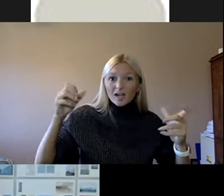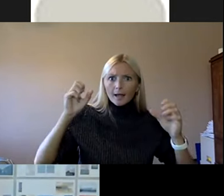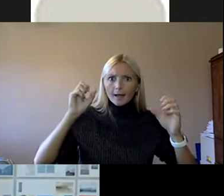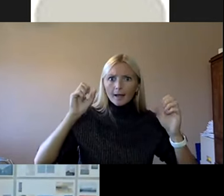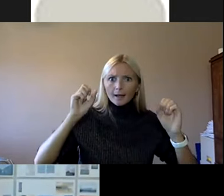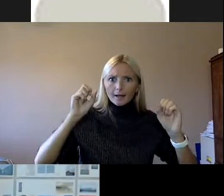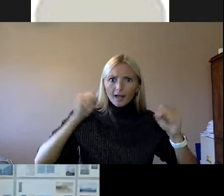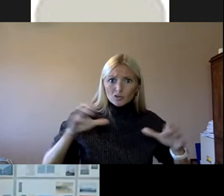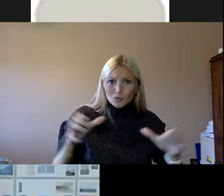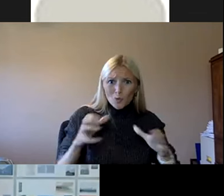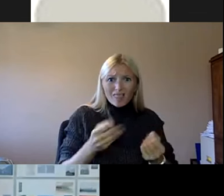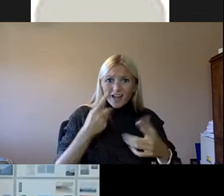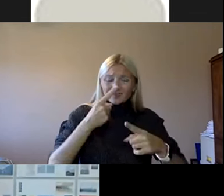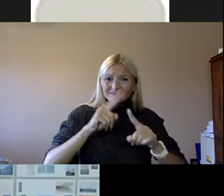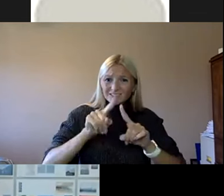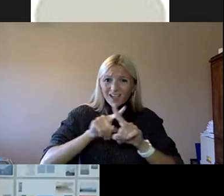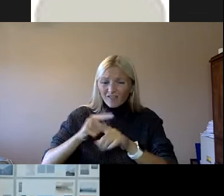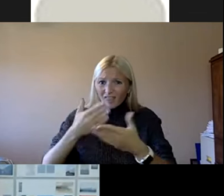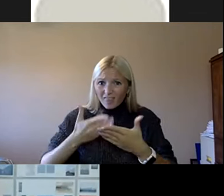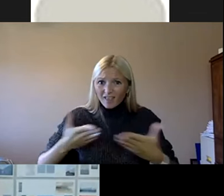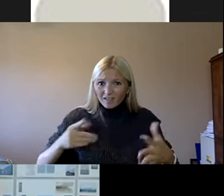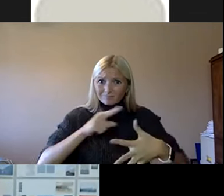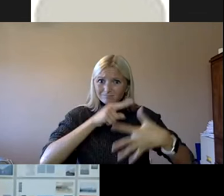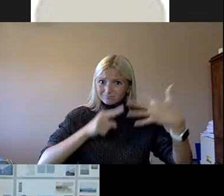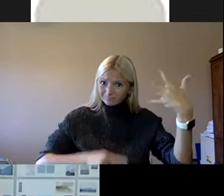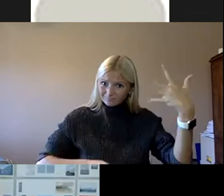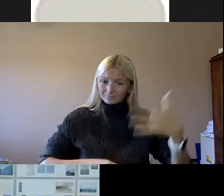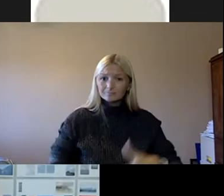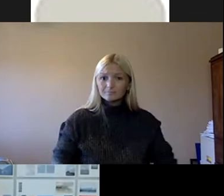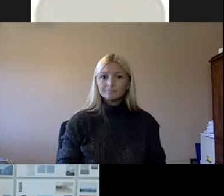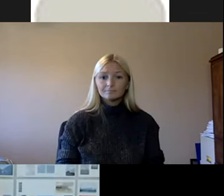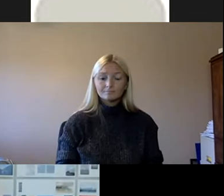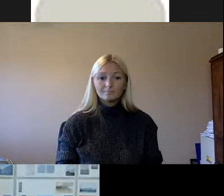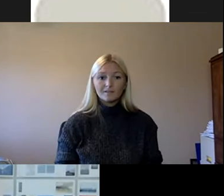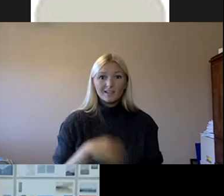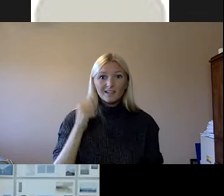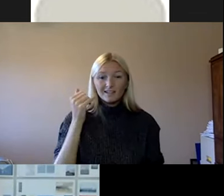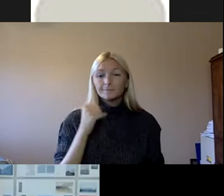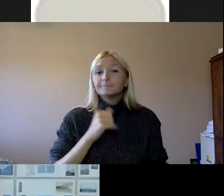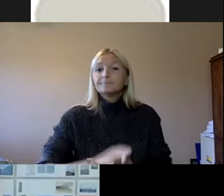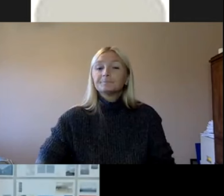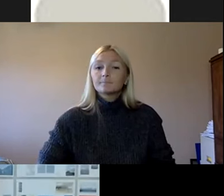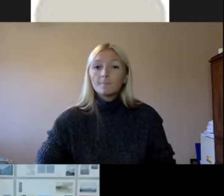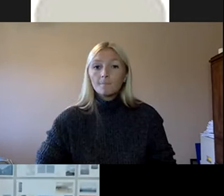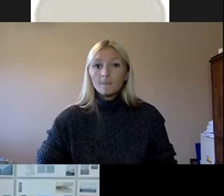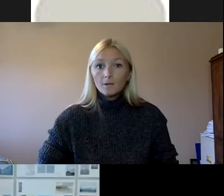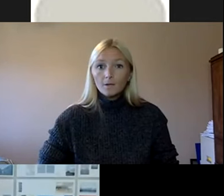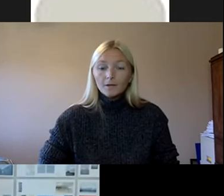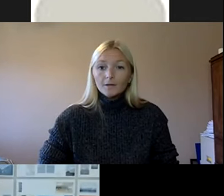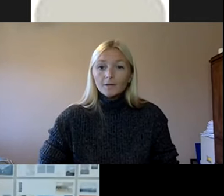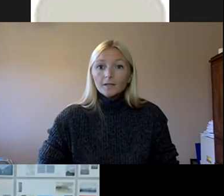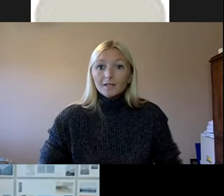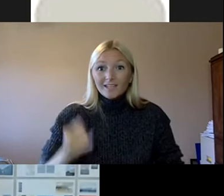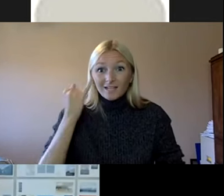activities. So less specific, less crowded, but when a space has a single